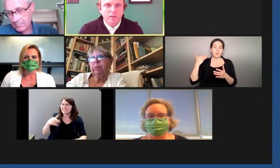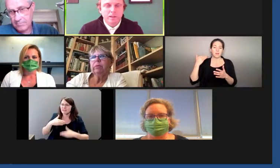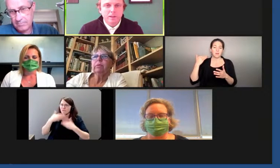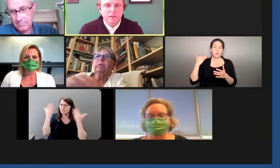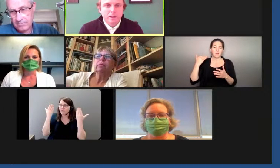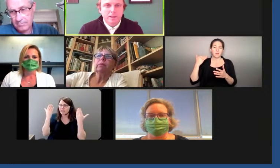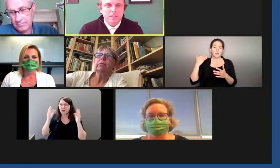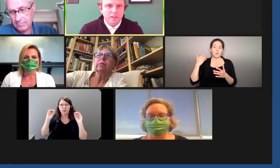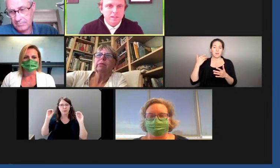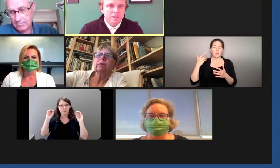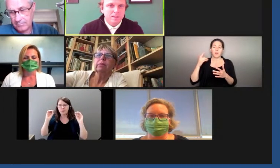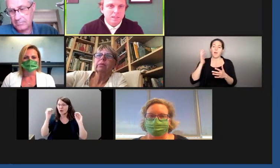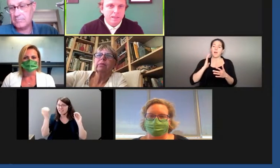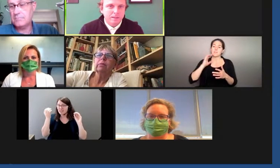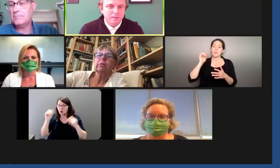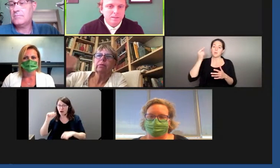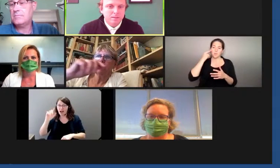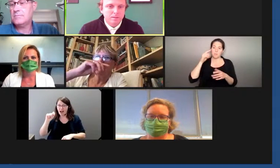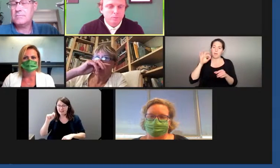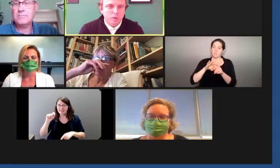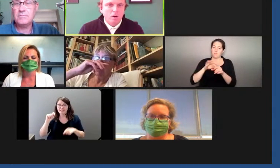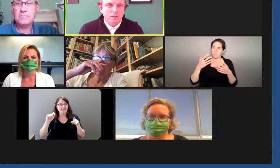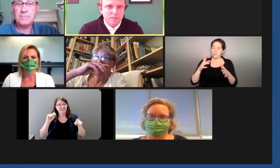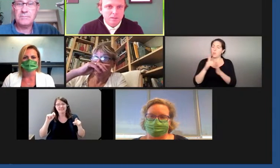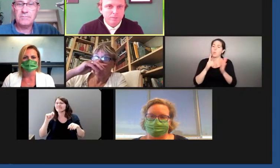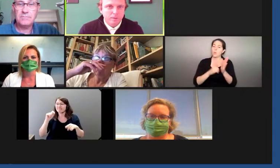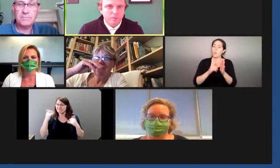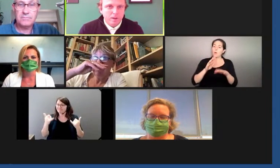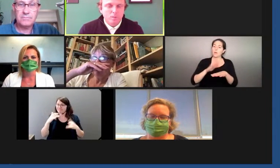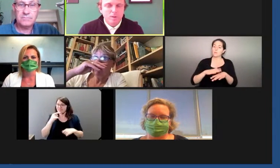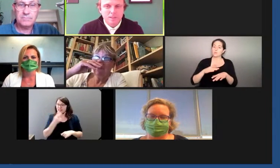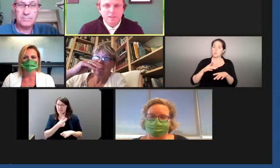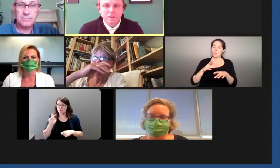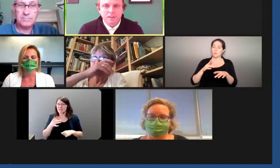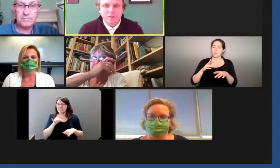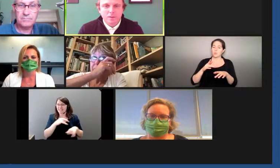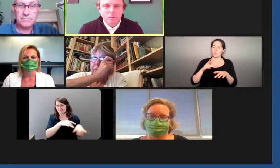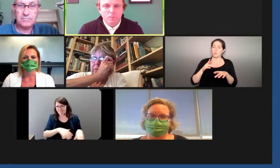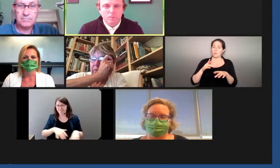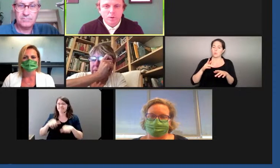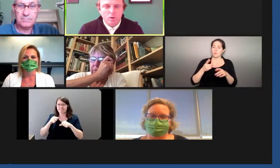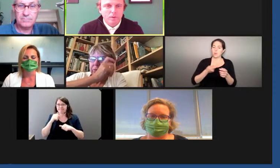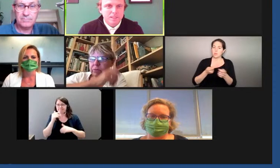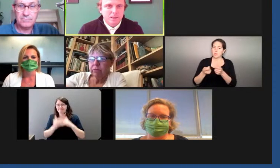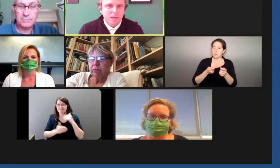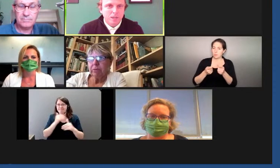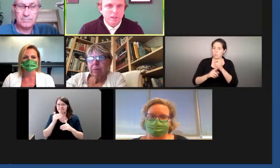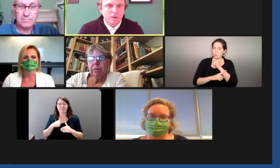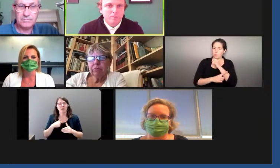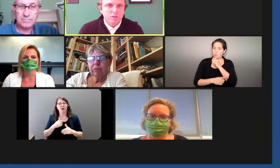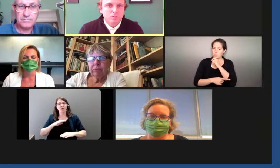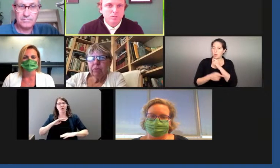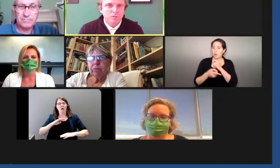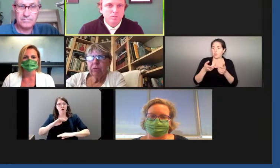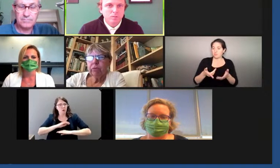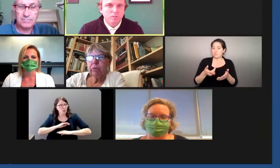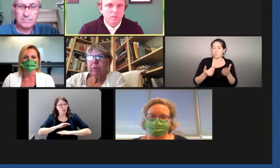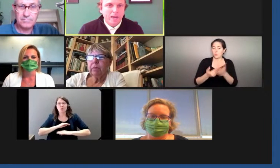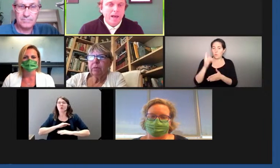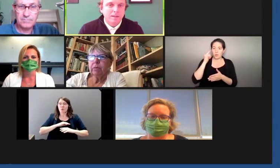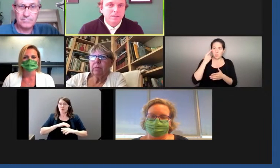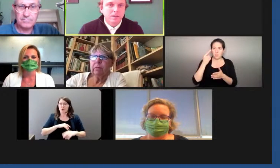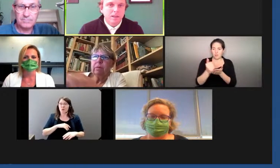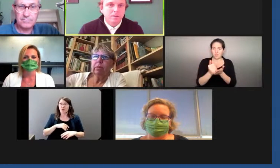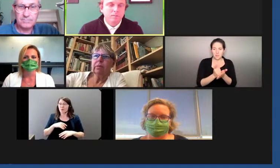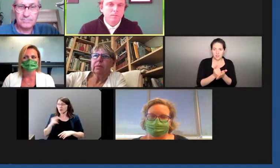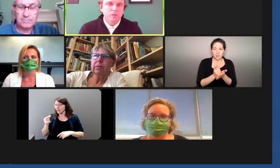forward. It is nice to see that regardless of government, they're all on the same page when it comes to that